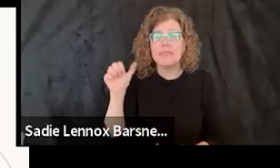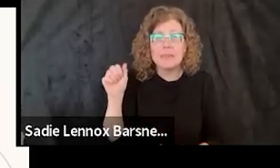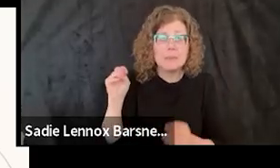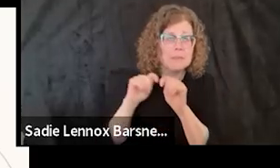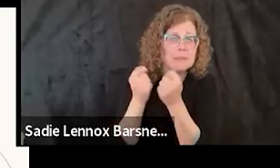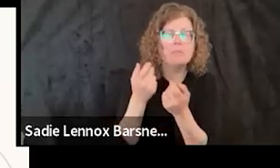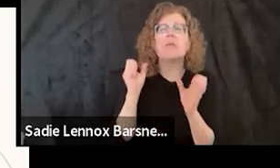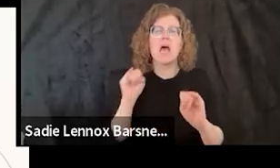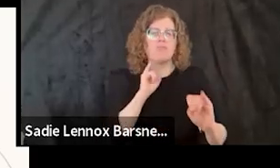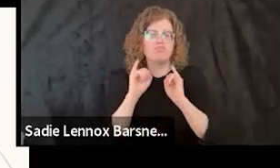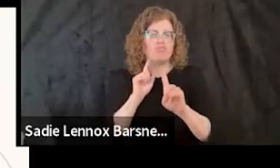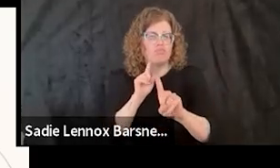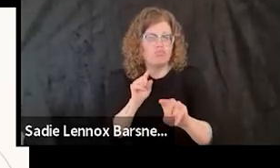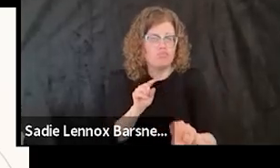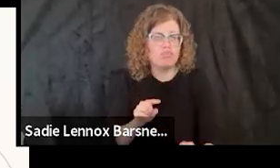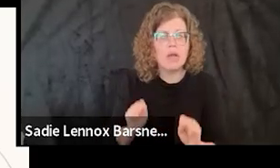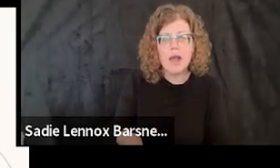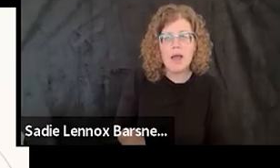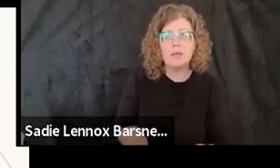writing assistance.